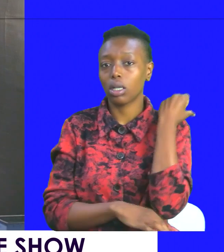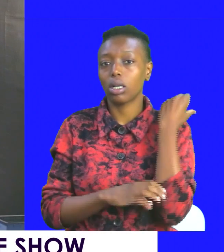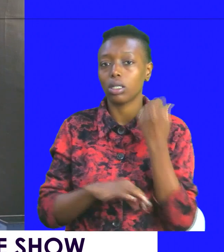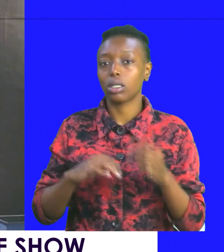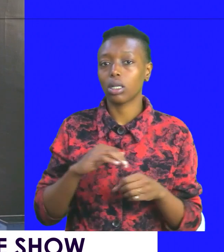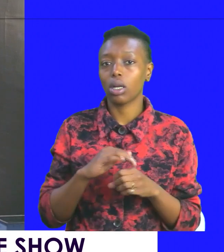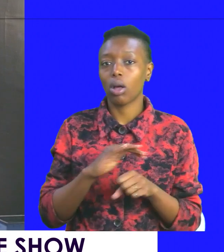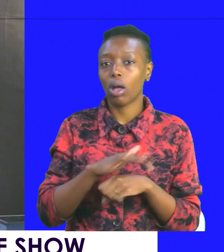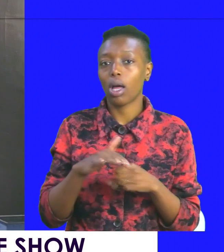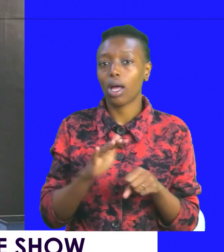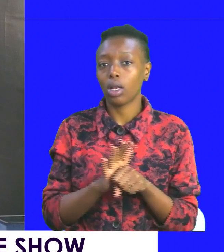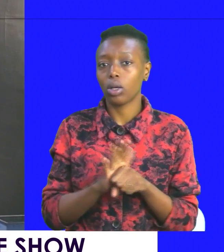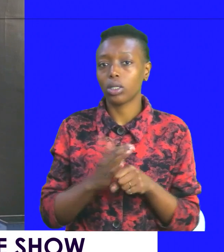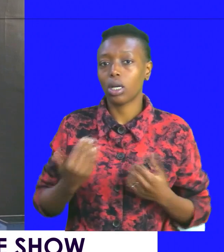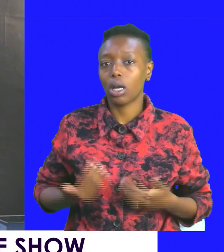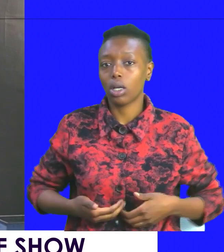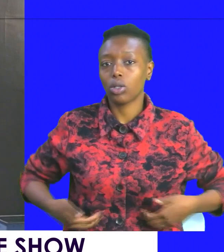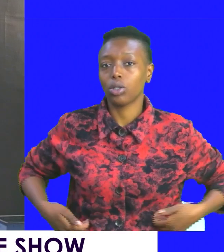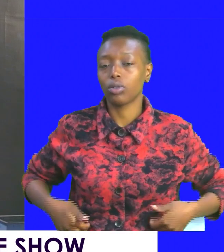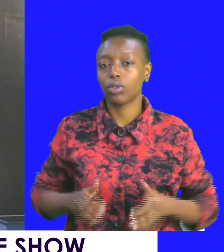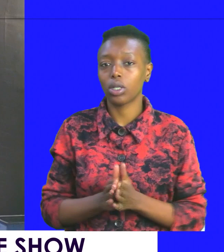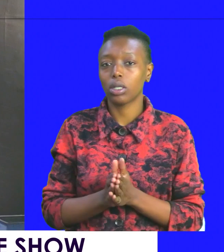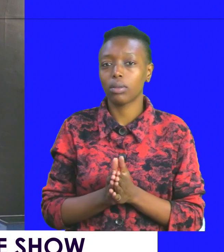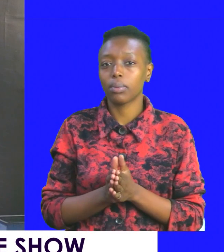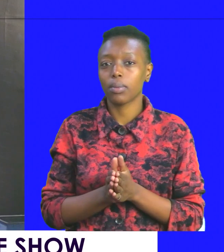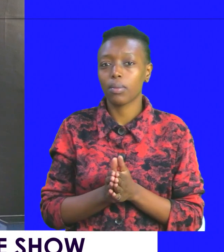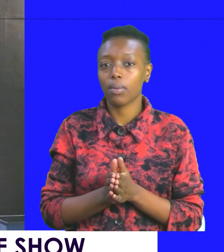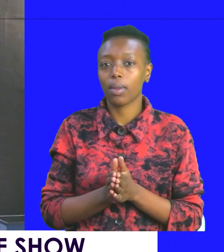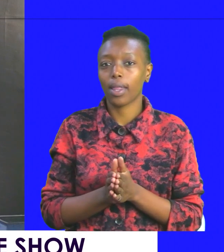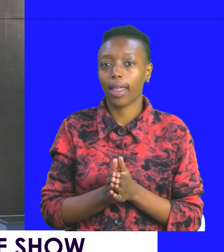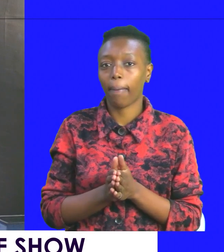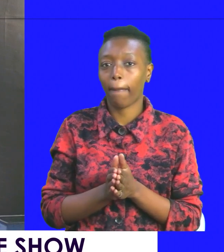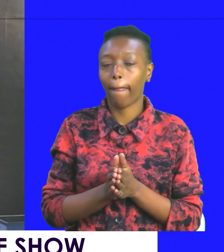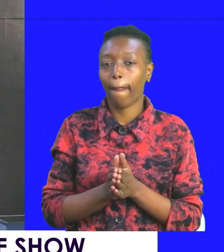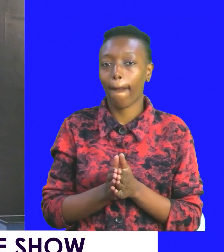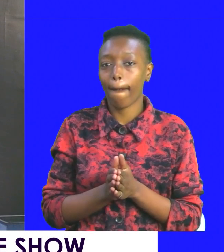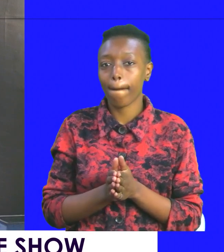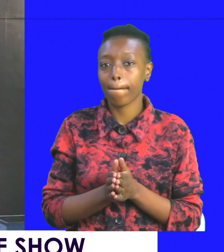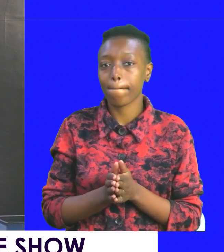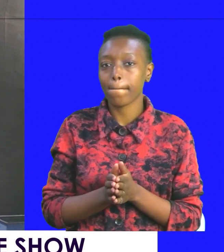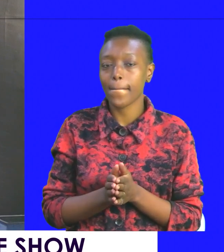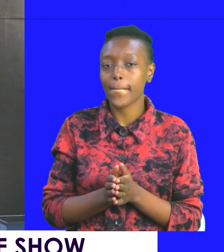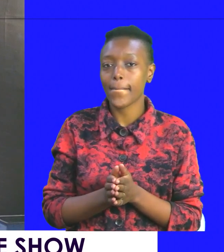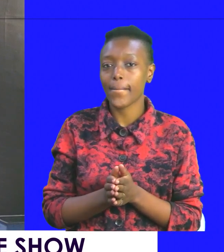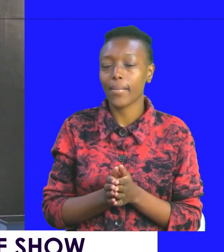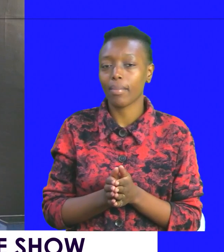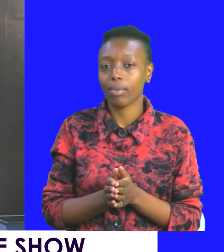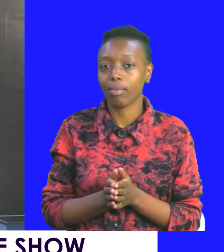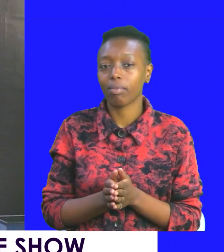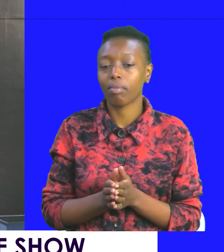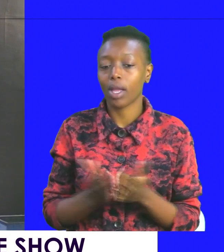to give us an age as a nation, you would find that we actually qualify to be a youthful country.